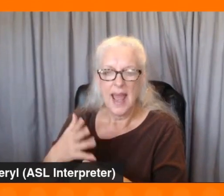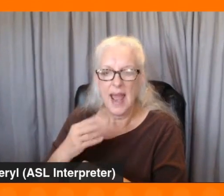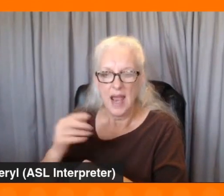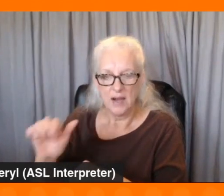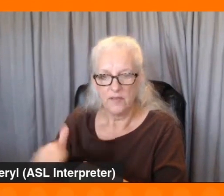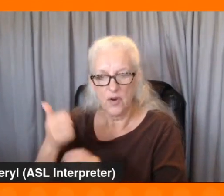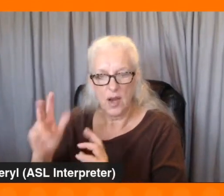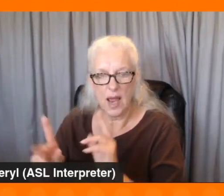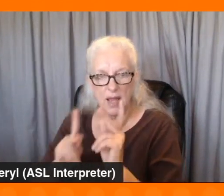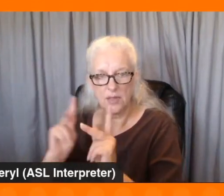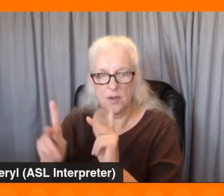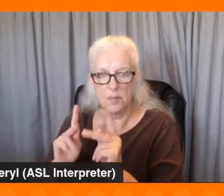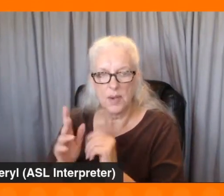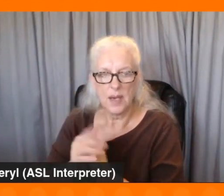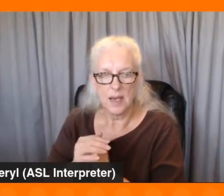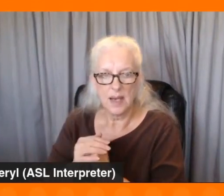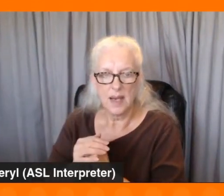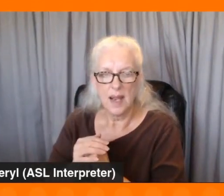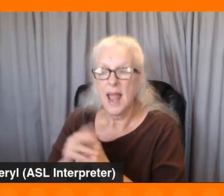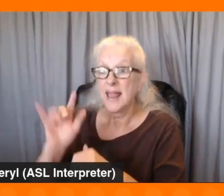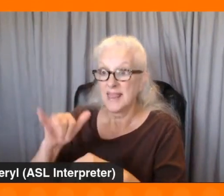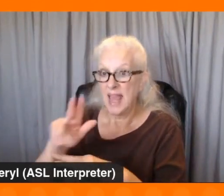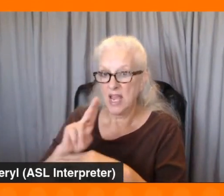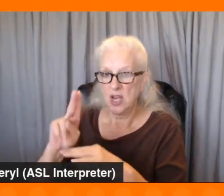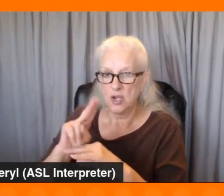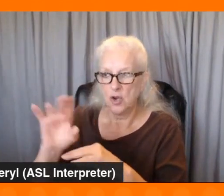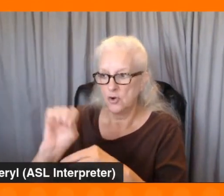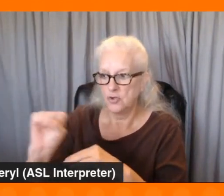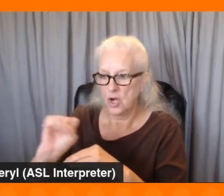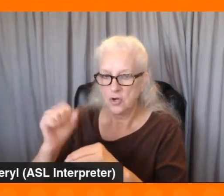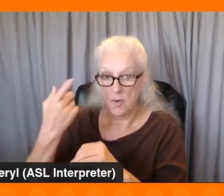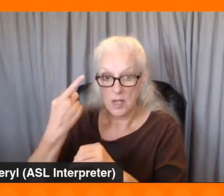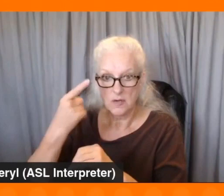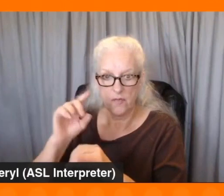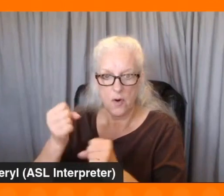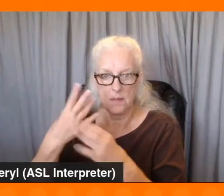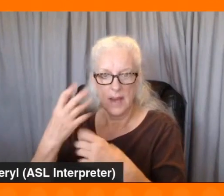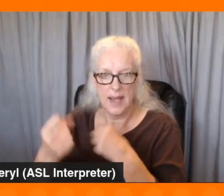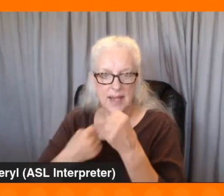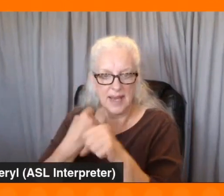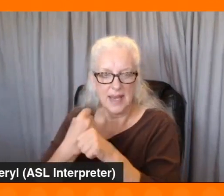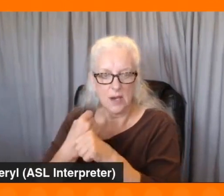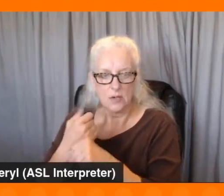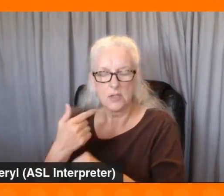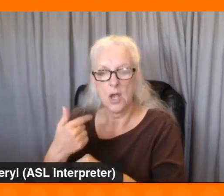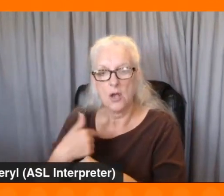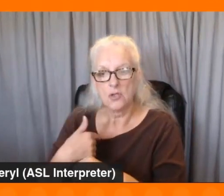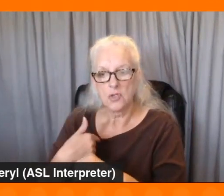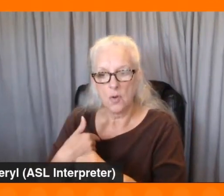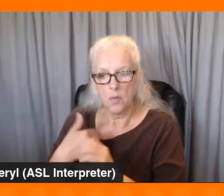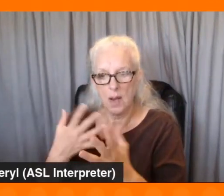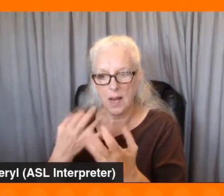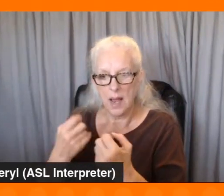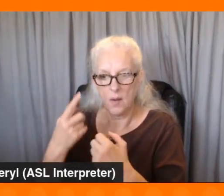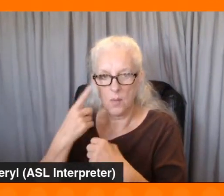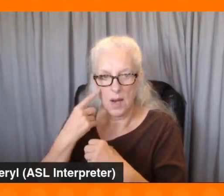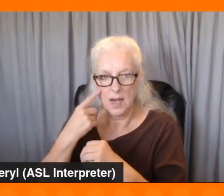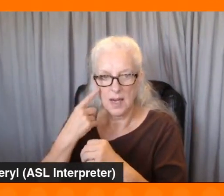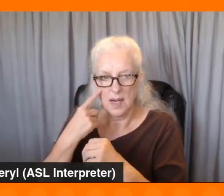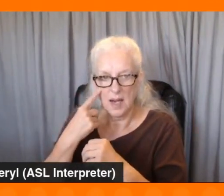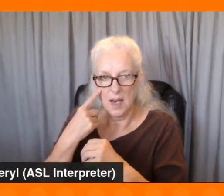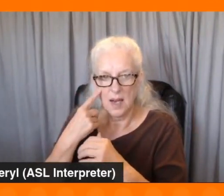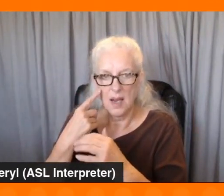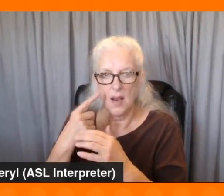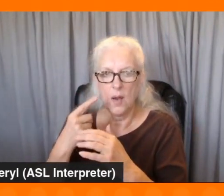and educators, I've already been using Scratch for many years. So what the question I'd like to think about is, how is the work that